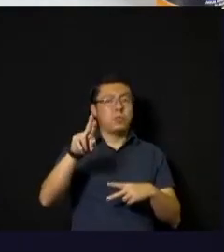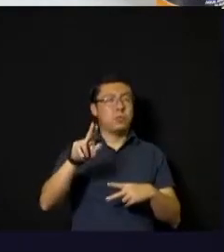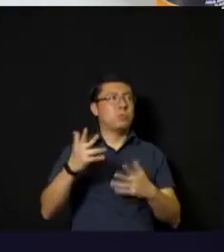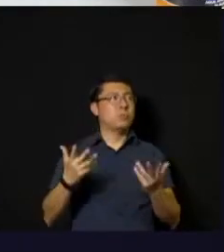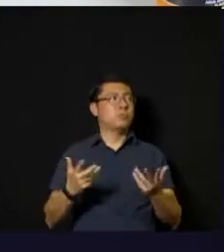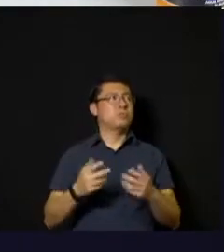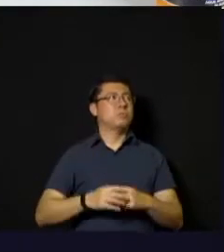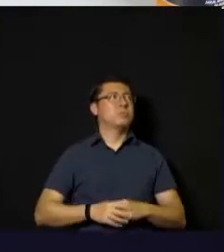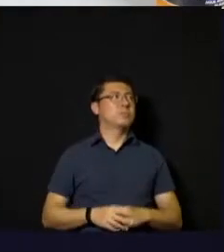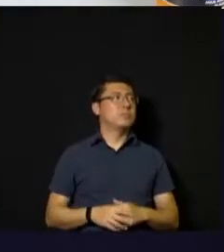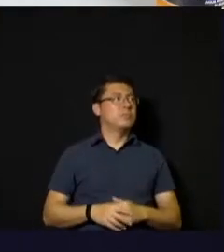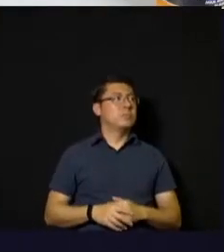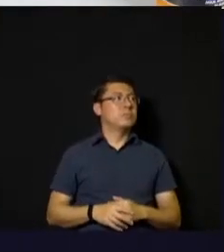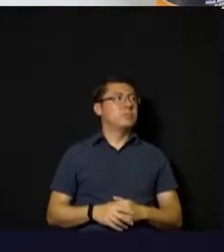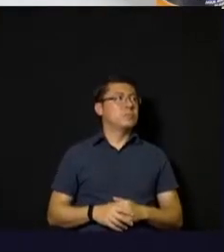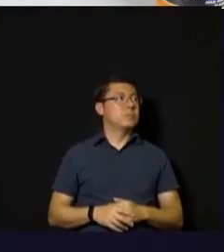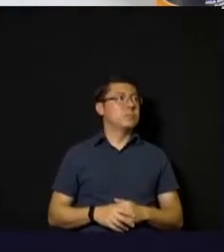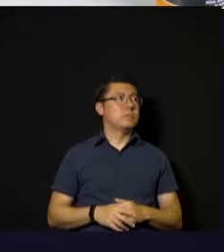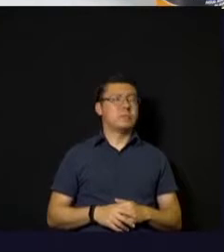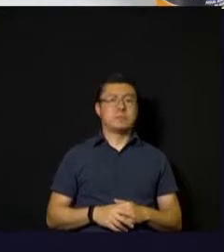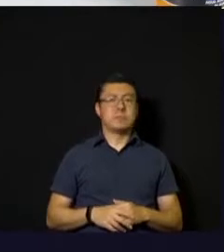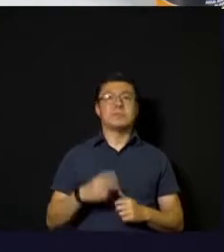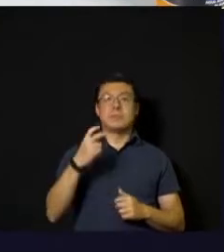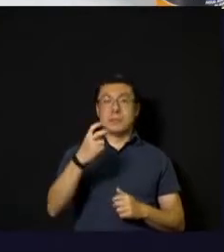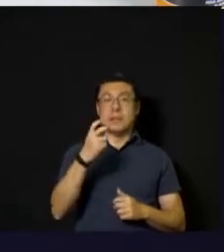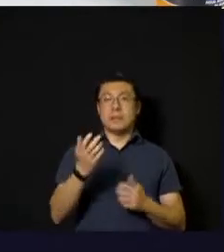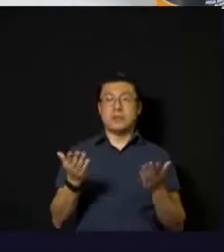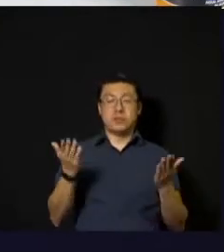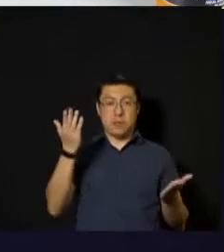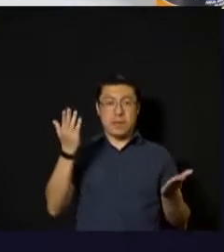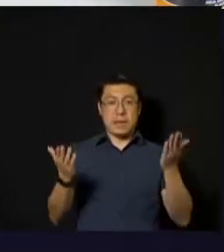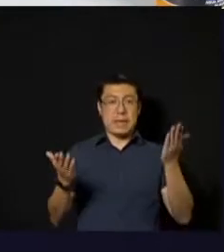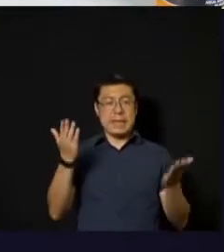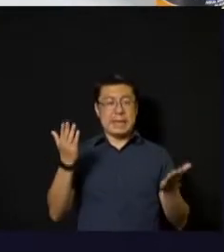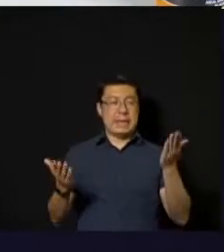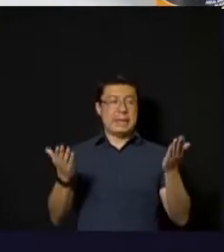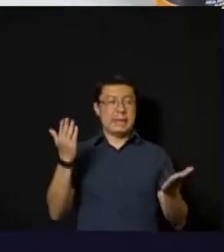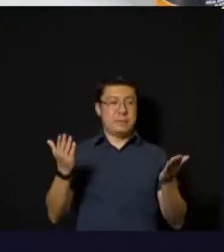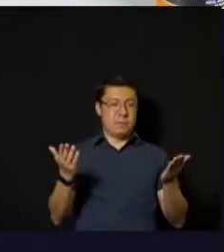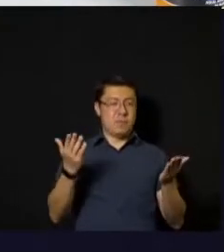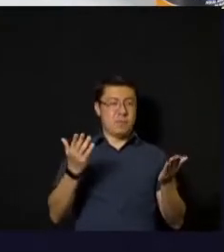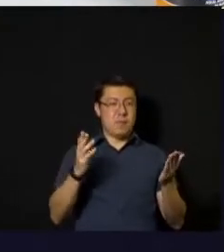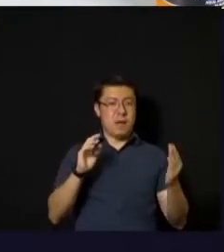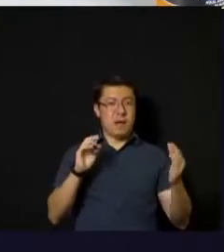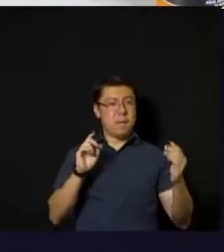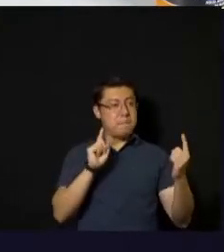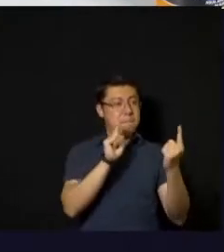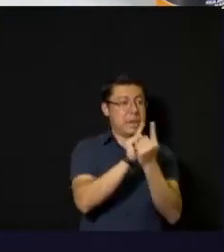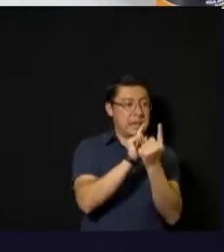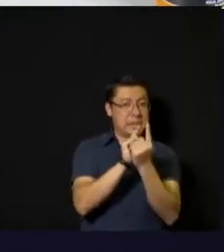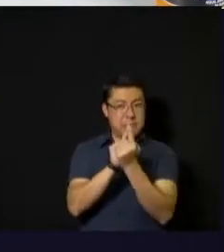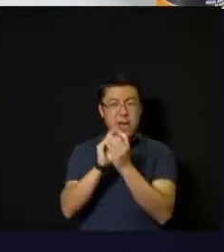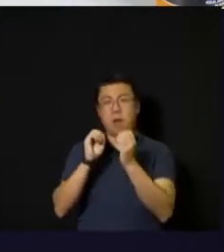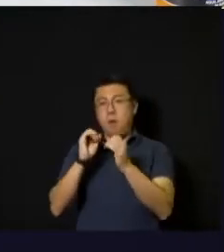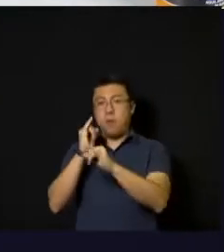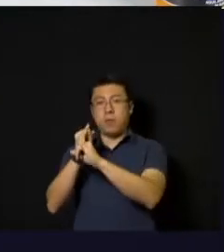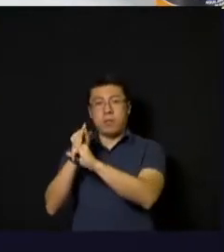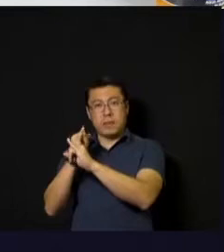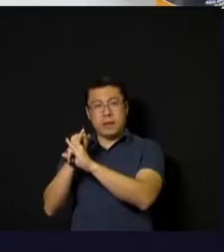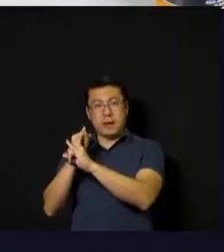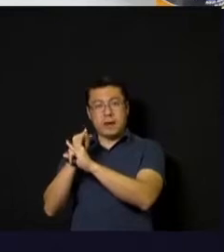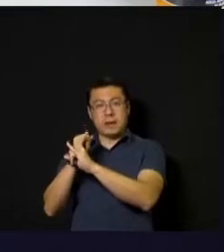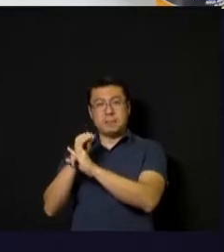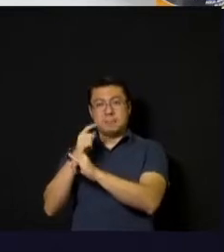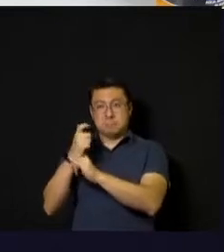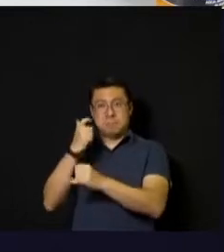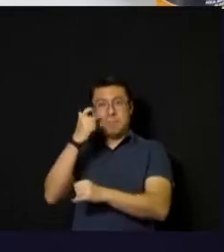What we are looking for is this equilibrium. You are a great example of how to make a team in virtual and face to face. You are talking